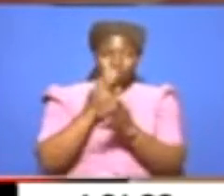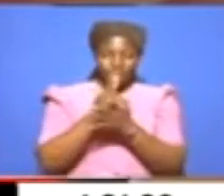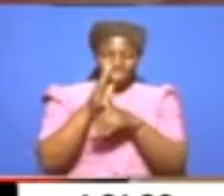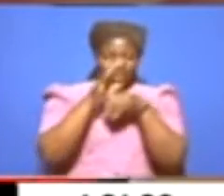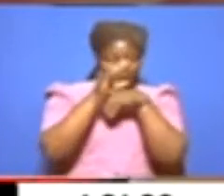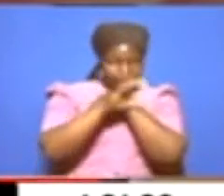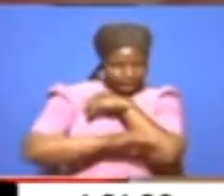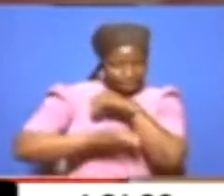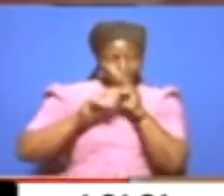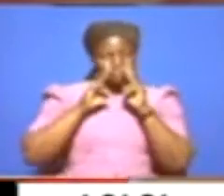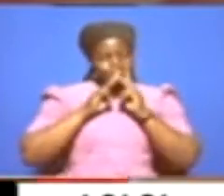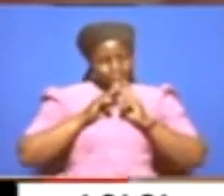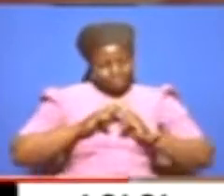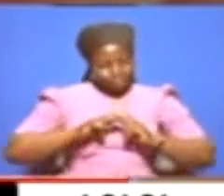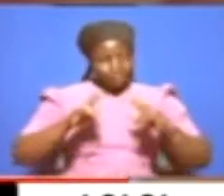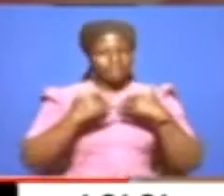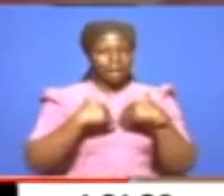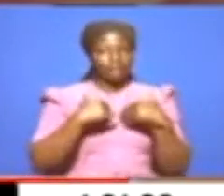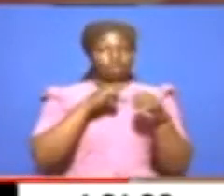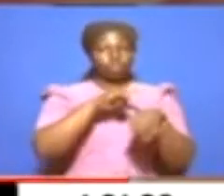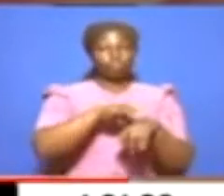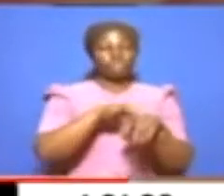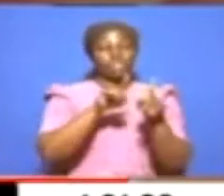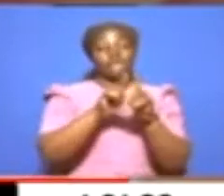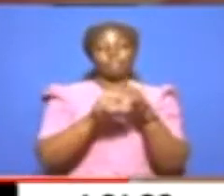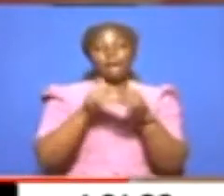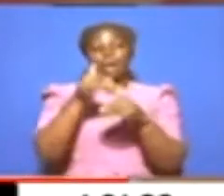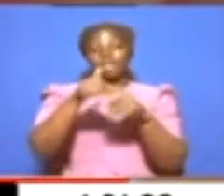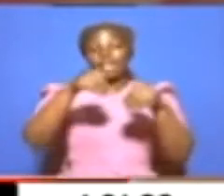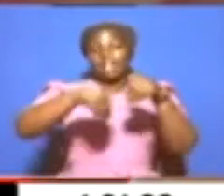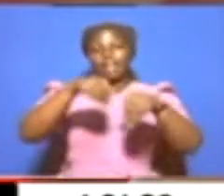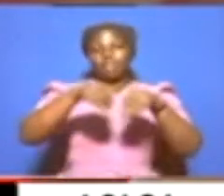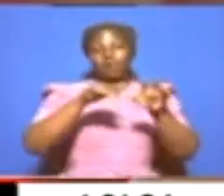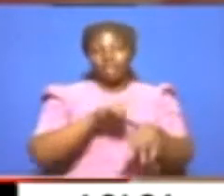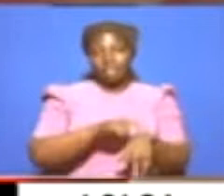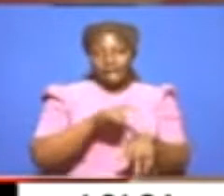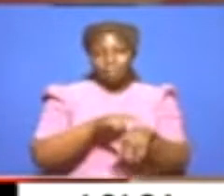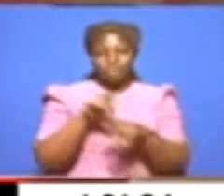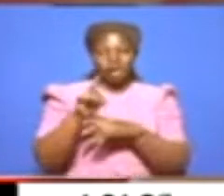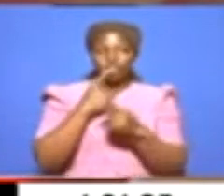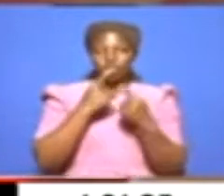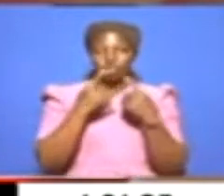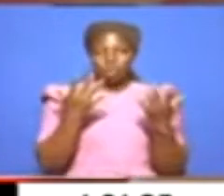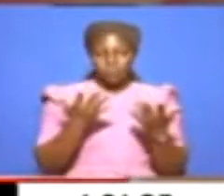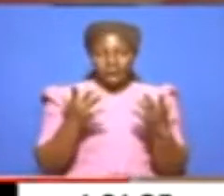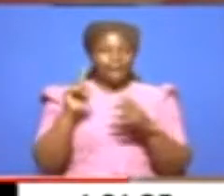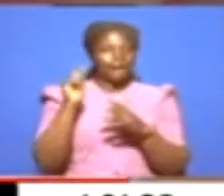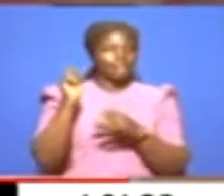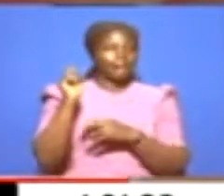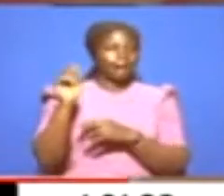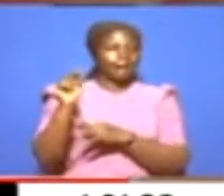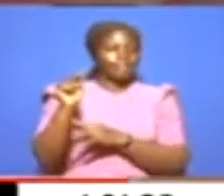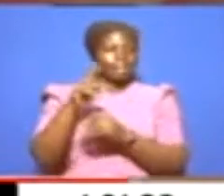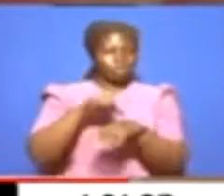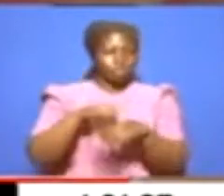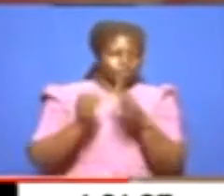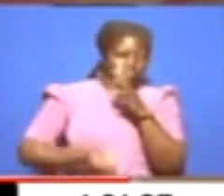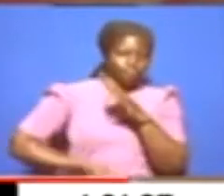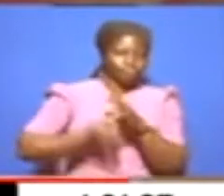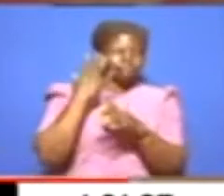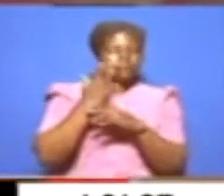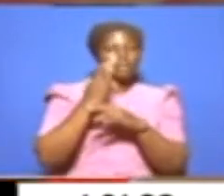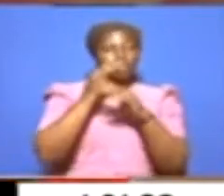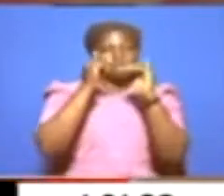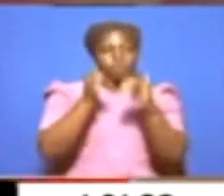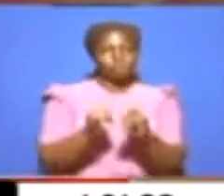electioneering period. Matiang’i was speaking in Tharaka Nithi during the commissioning of the new Chiakariga